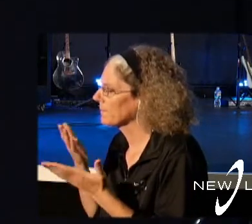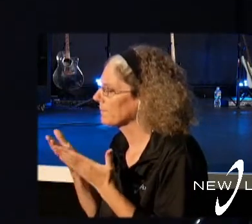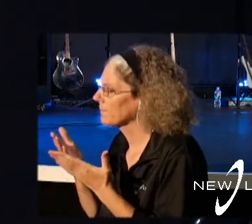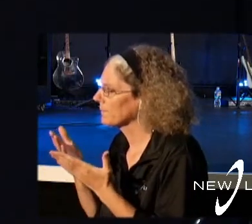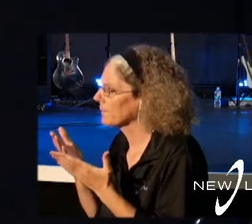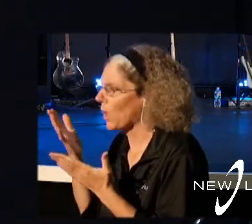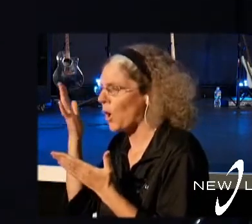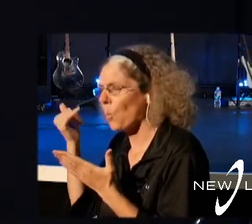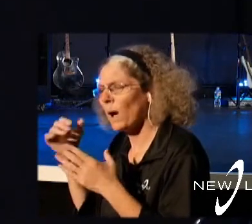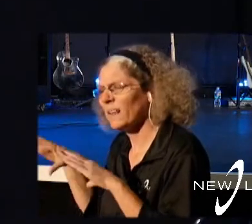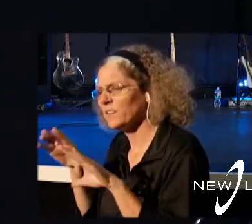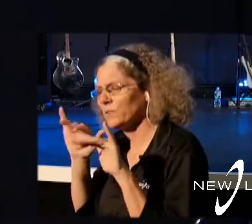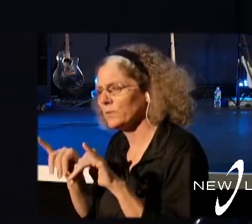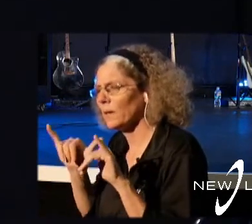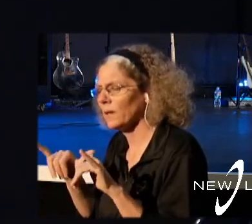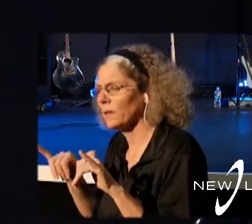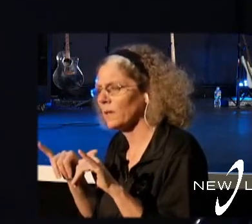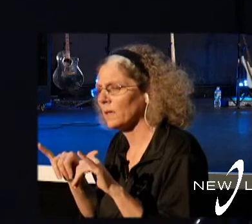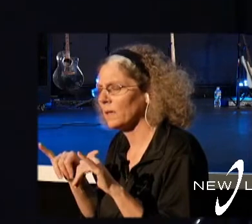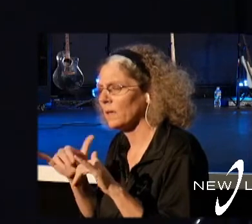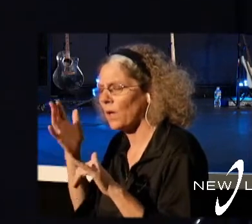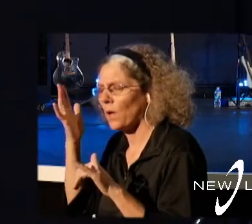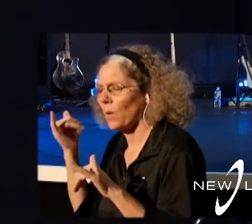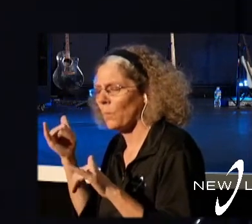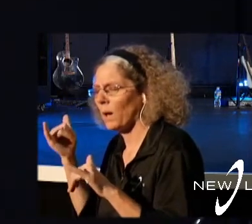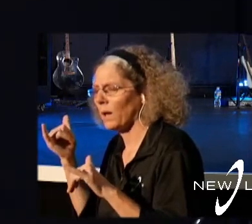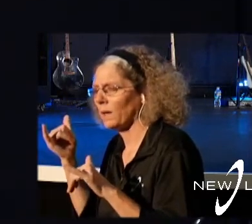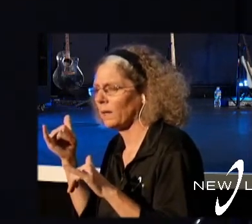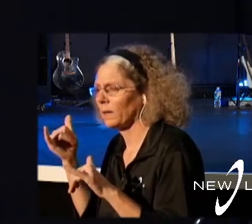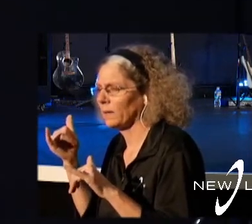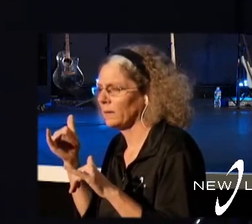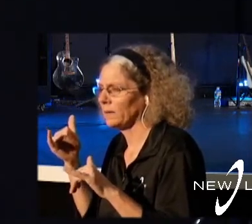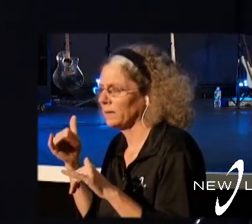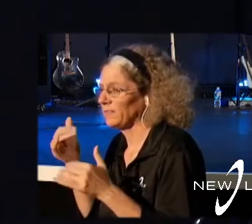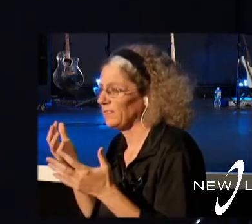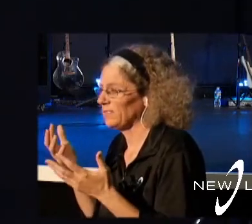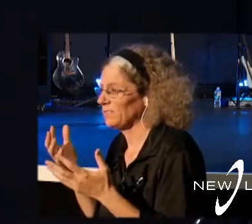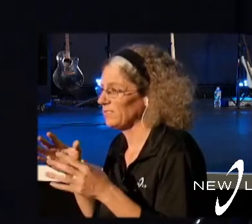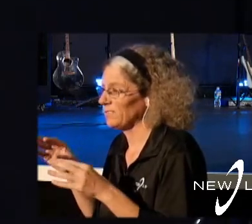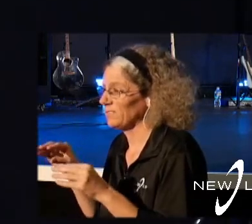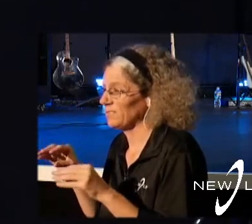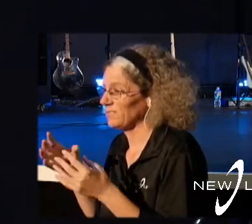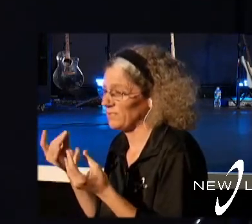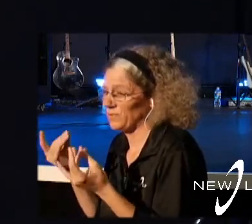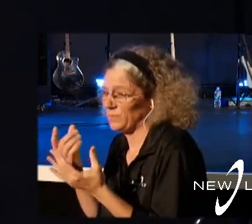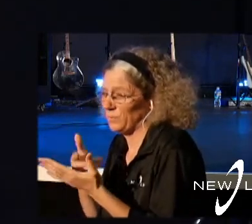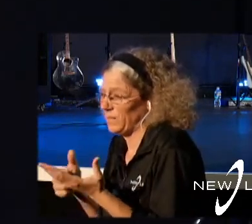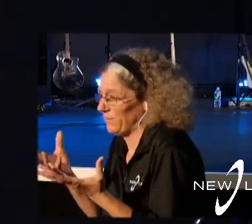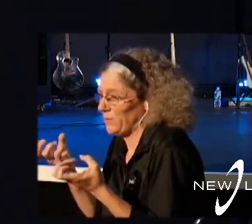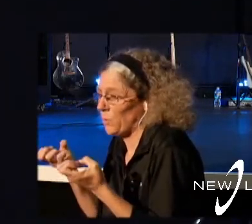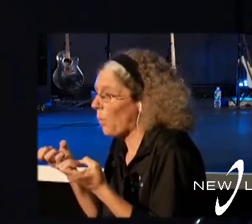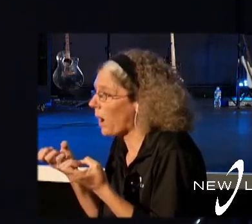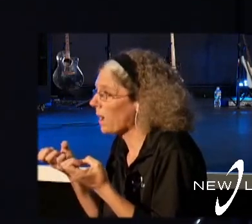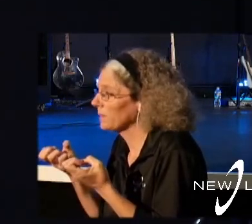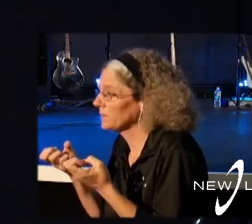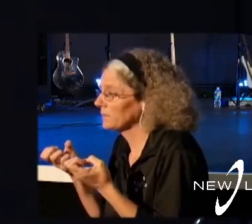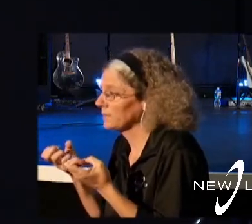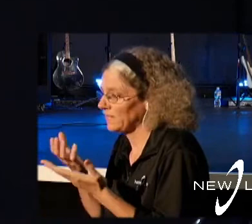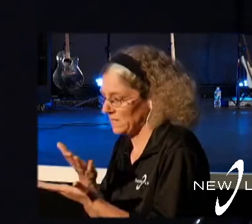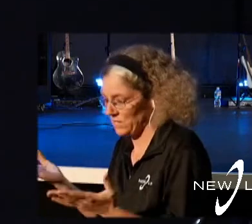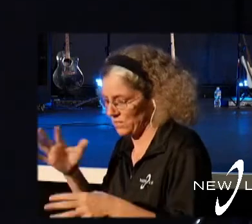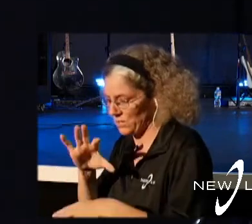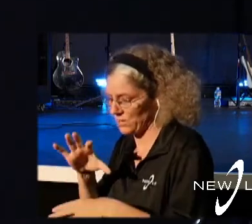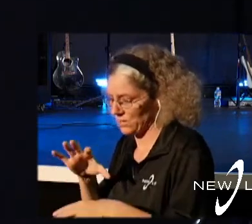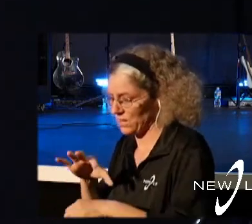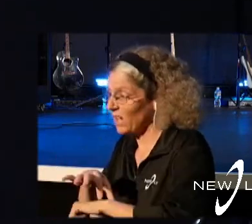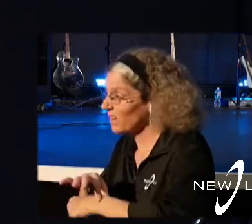just hang out until heaven? No. We can't miss the so